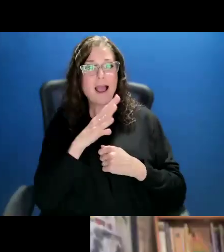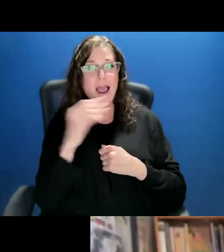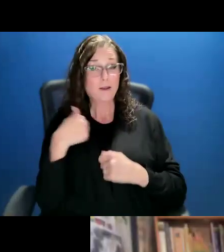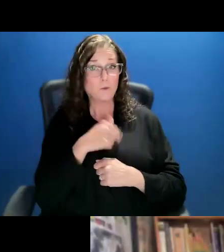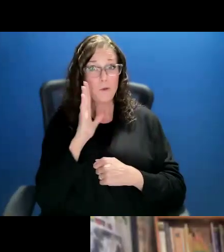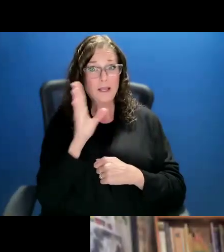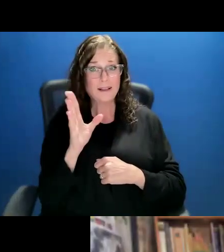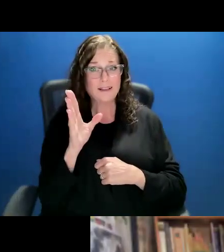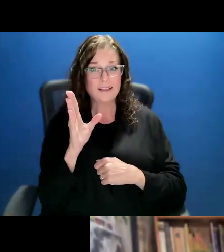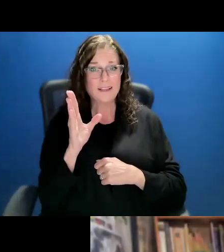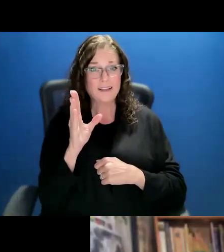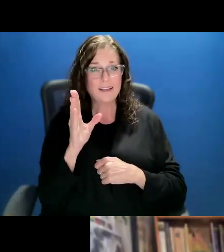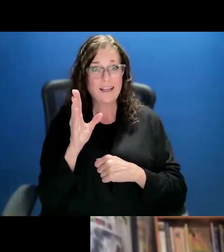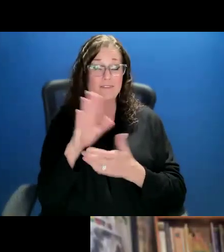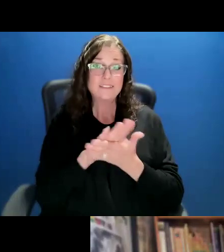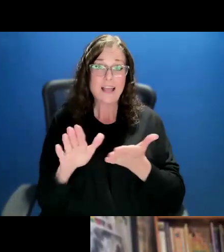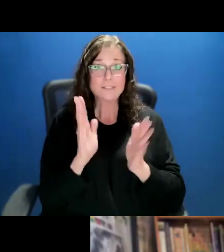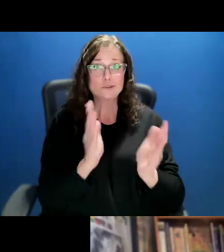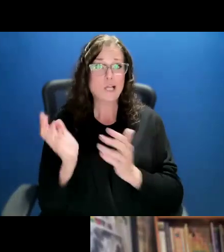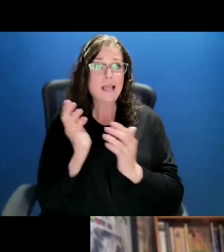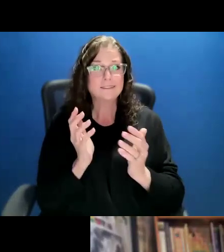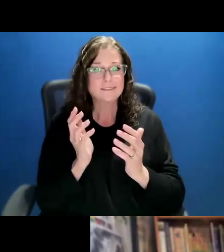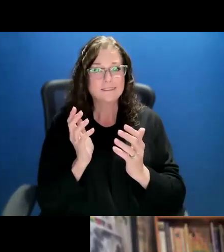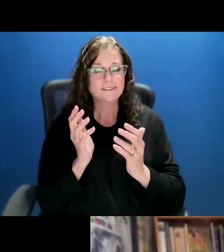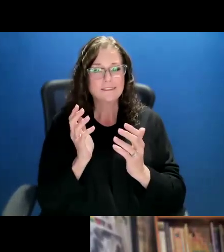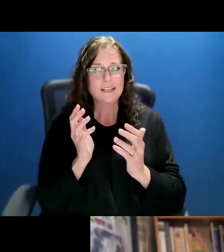we will just have a nice little chat.